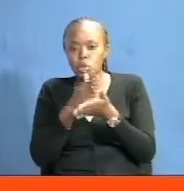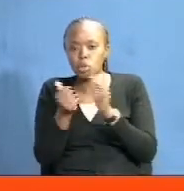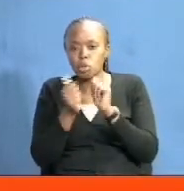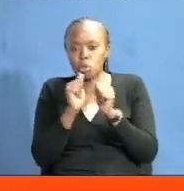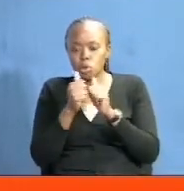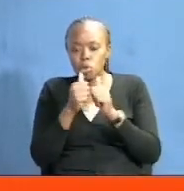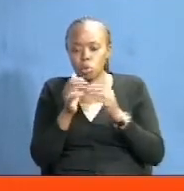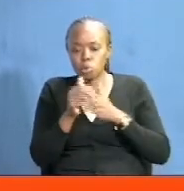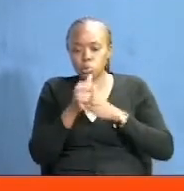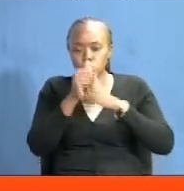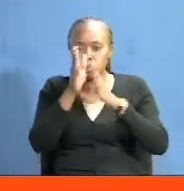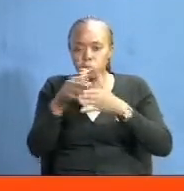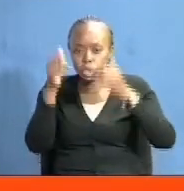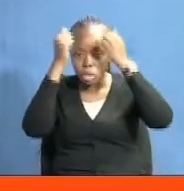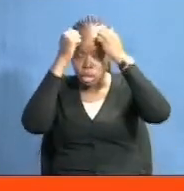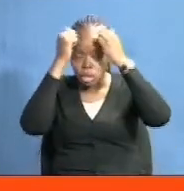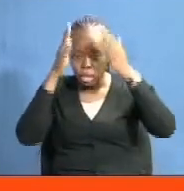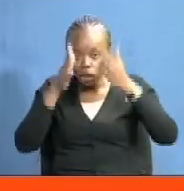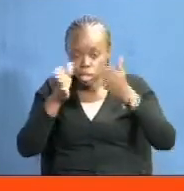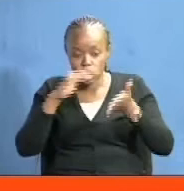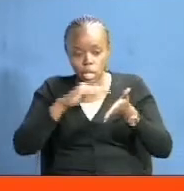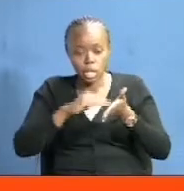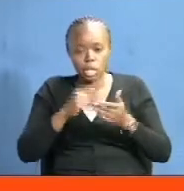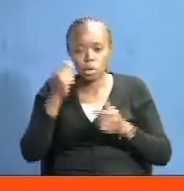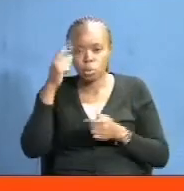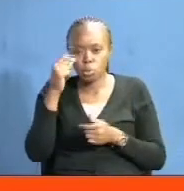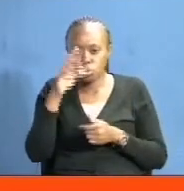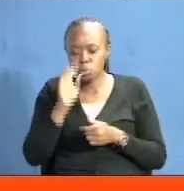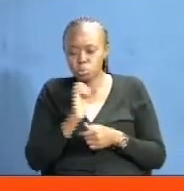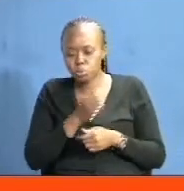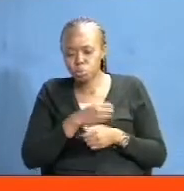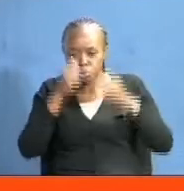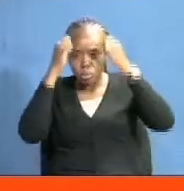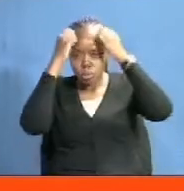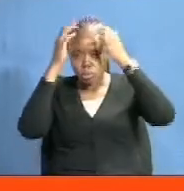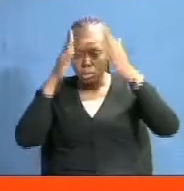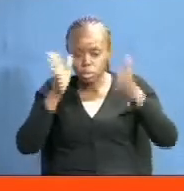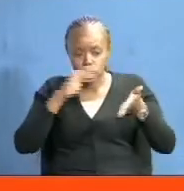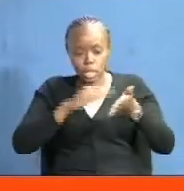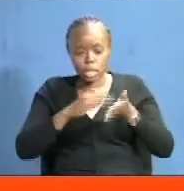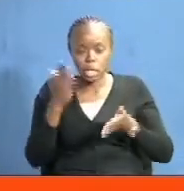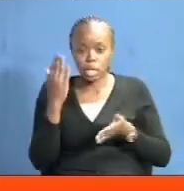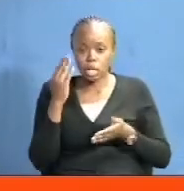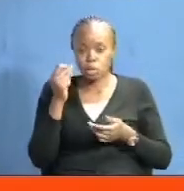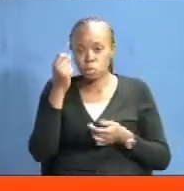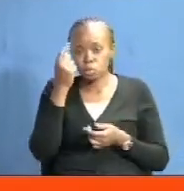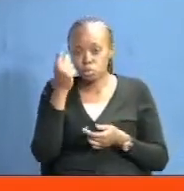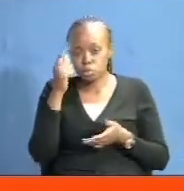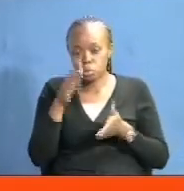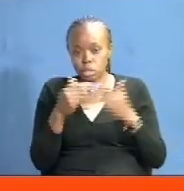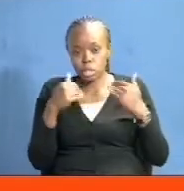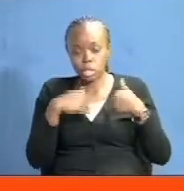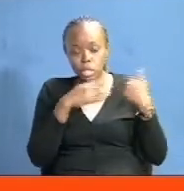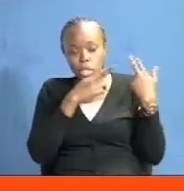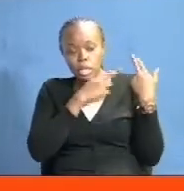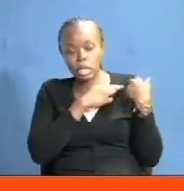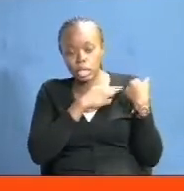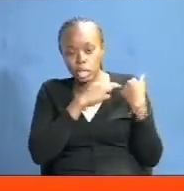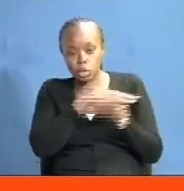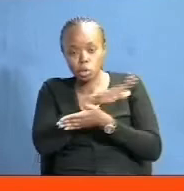leaders. We need to awaken our comrades. Individually, they should understand that they have a responsibility in all